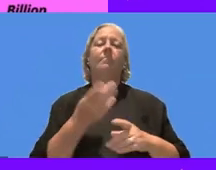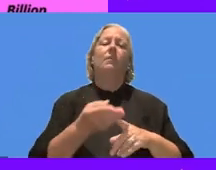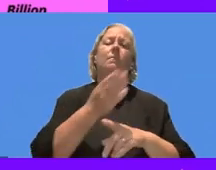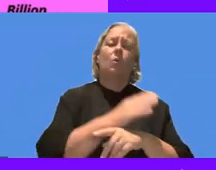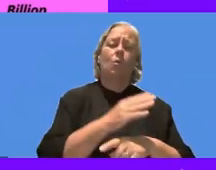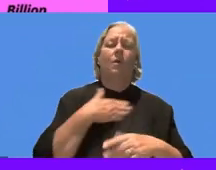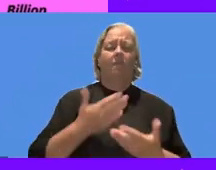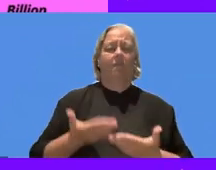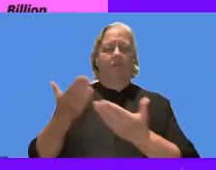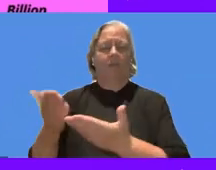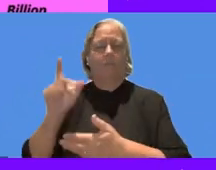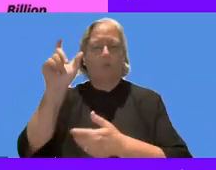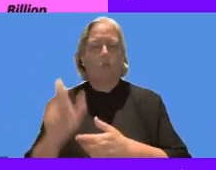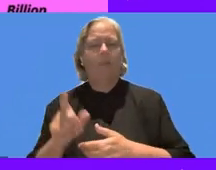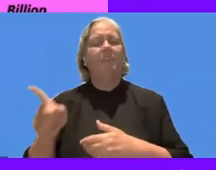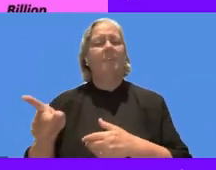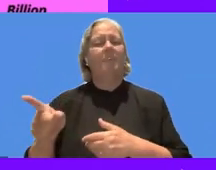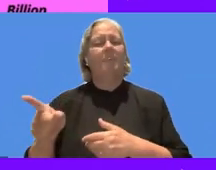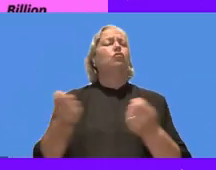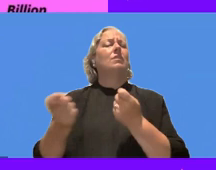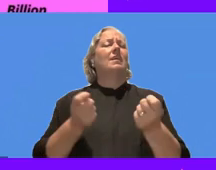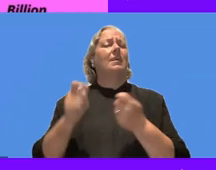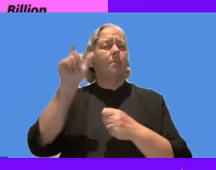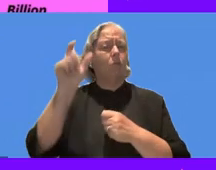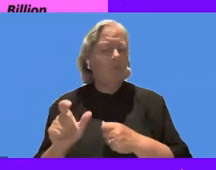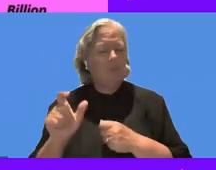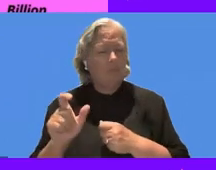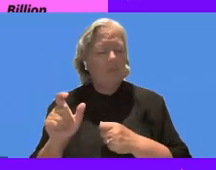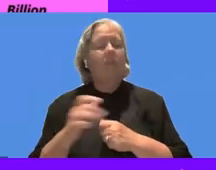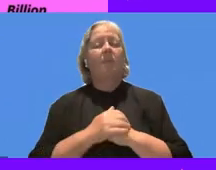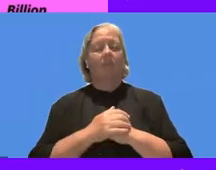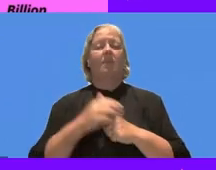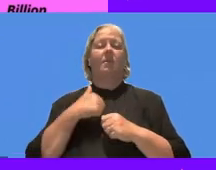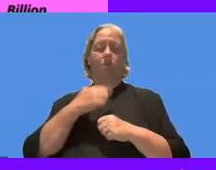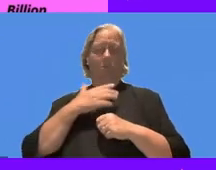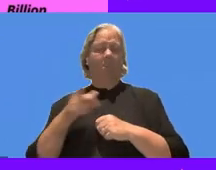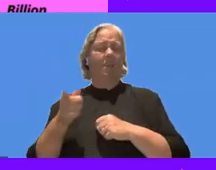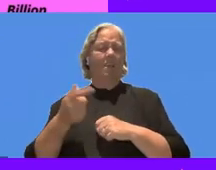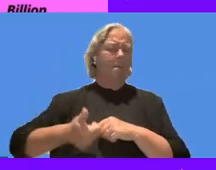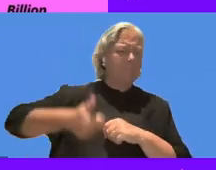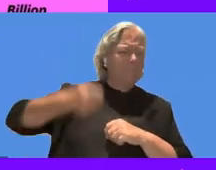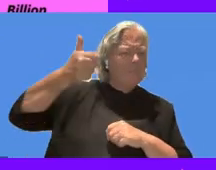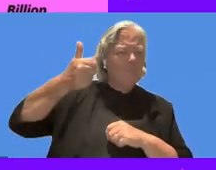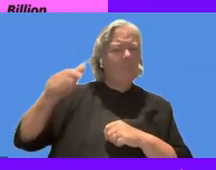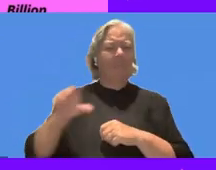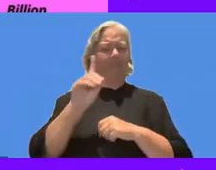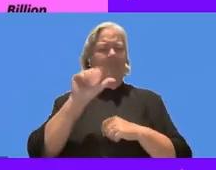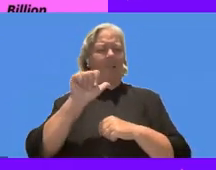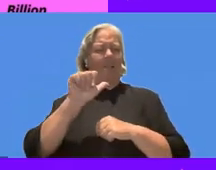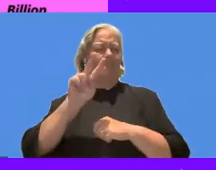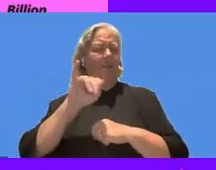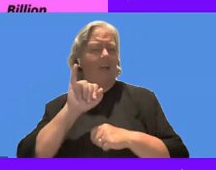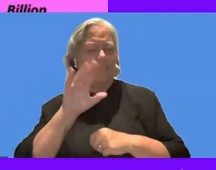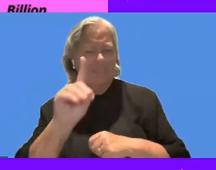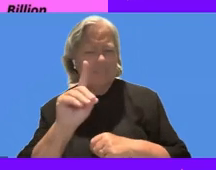of the PMNCH Adolescents and Youth Constituency, as well as manager at Yield Hub, I'd like to show you all the trailer for the Global Forum